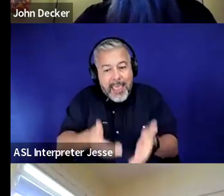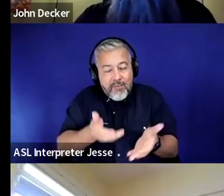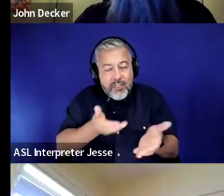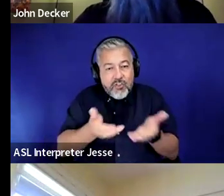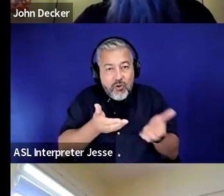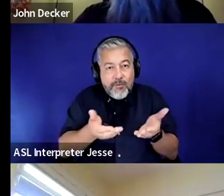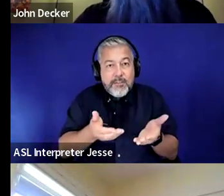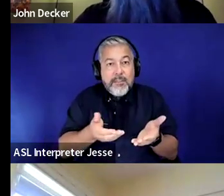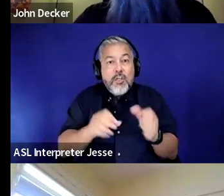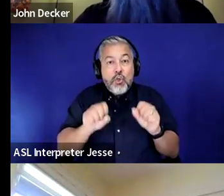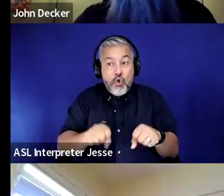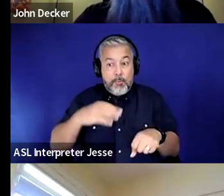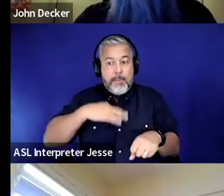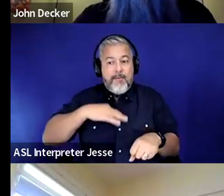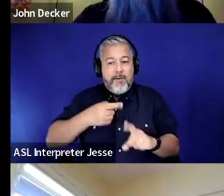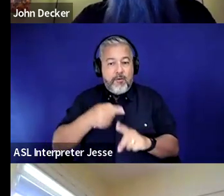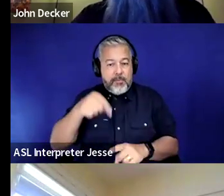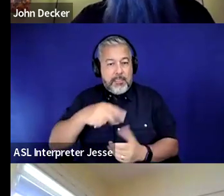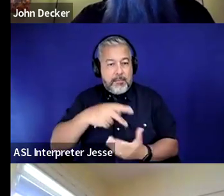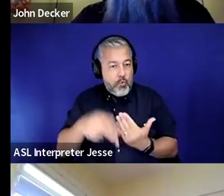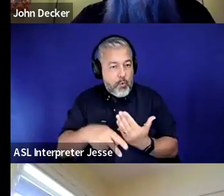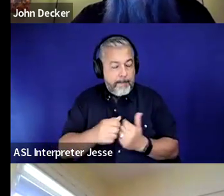service could benefit. And so